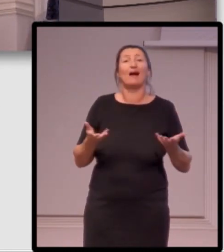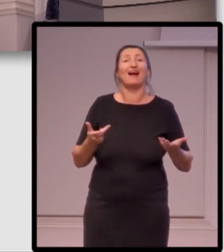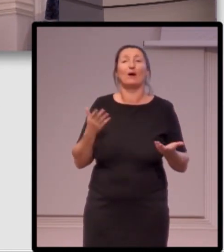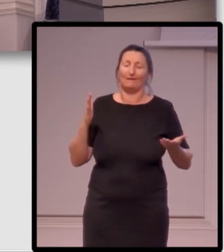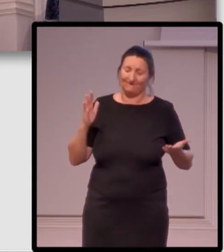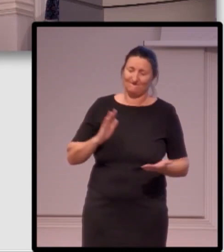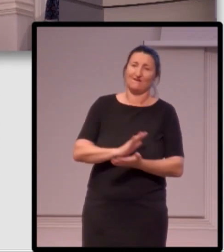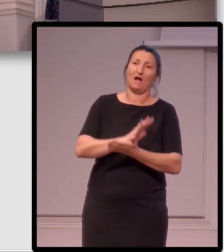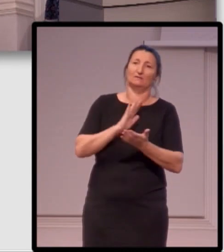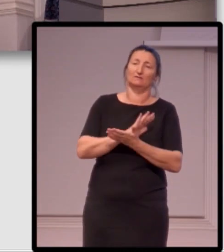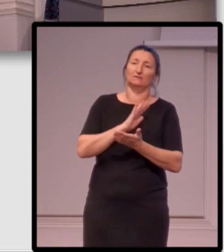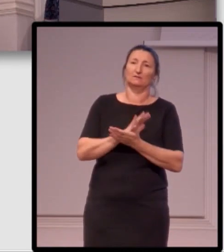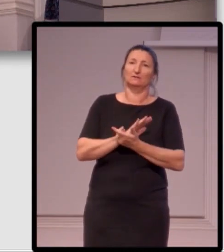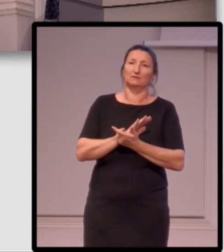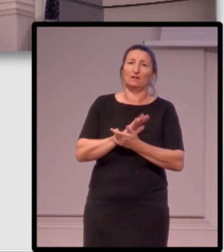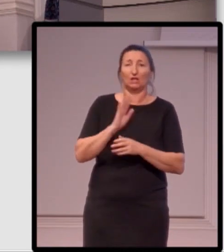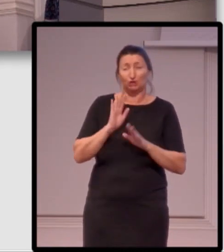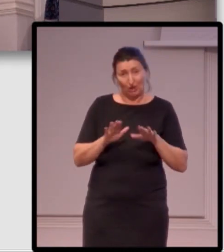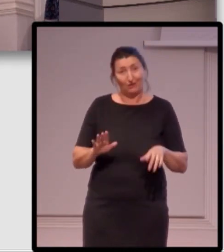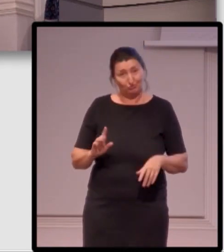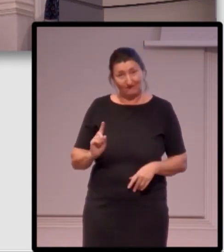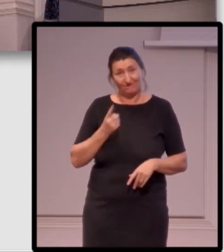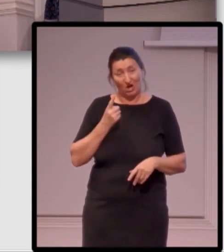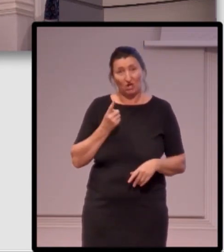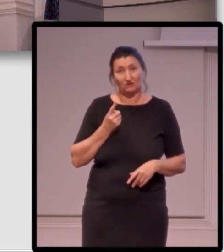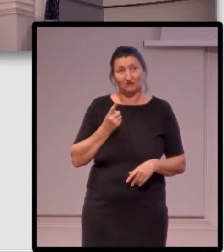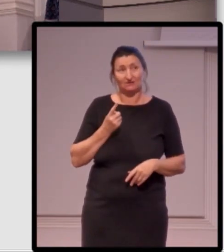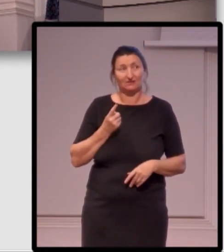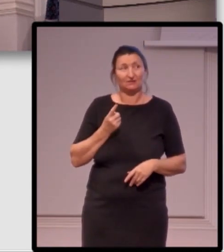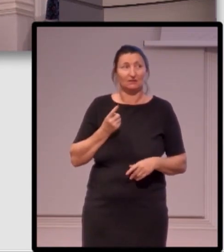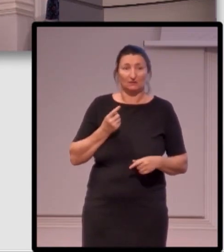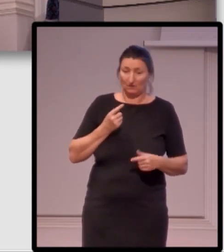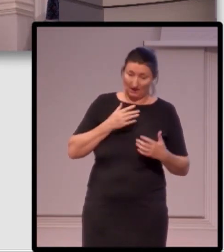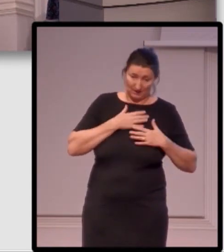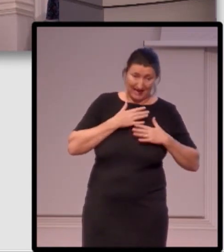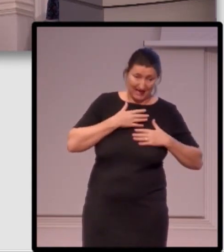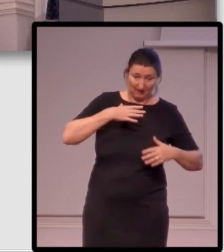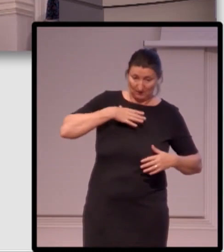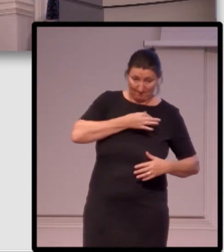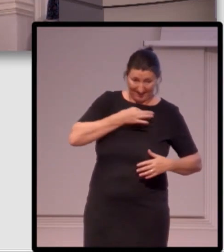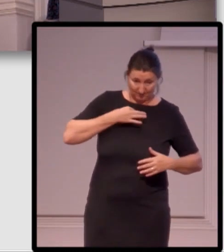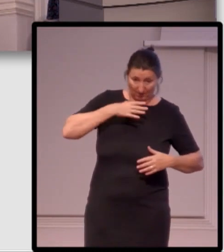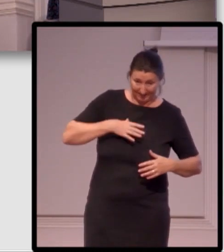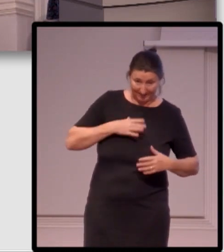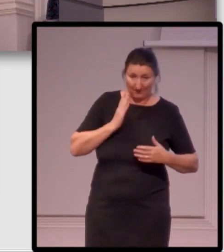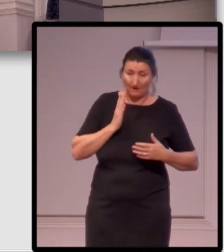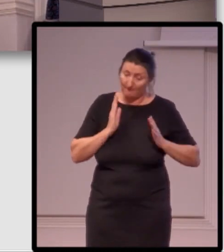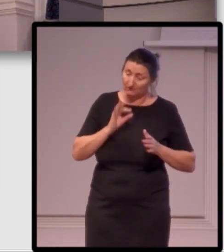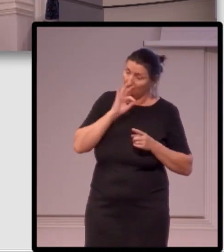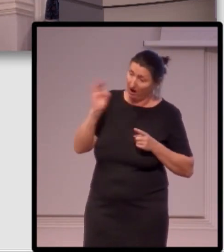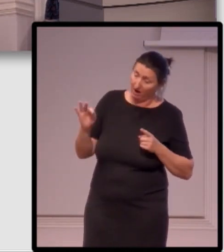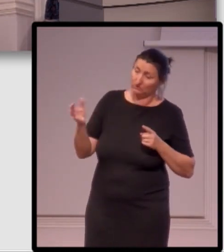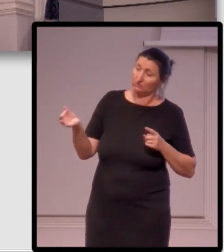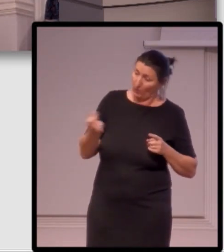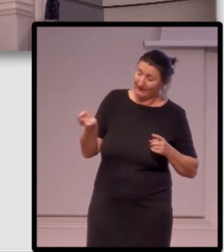volunteers, they're children and young people first, and actually whatever our needs might be about asking questions and getting